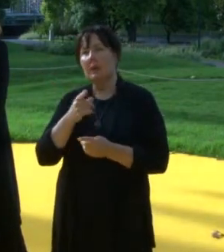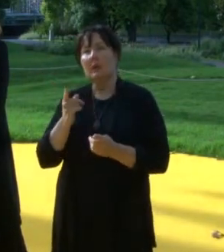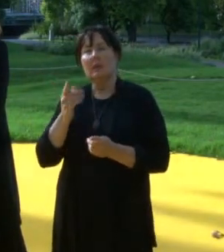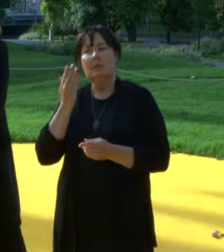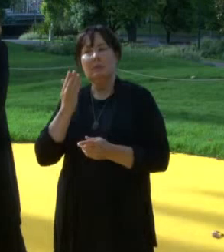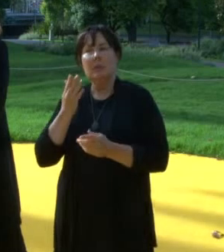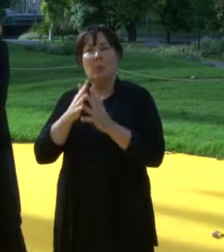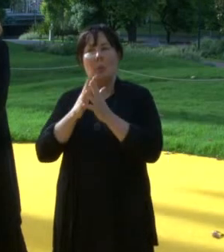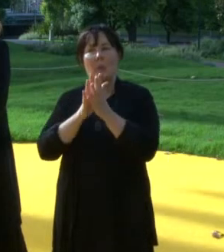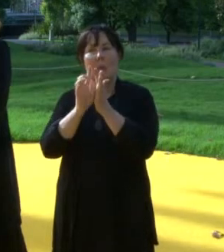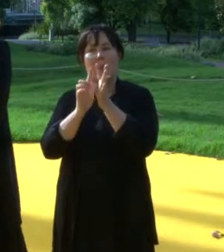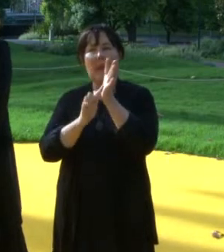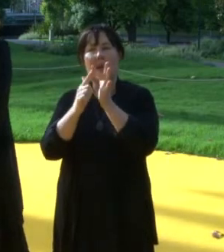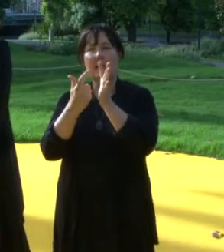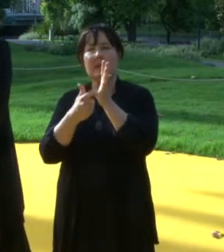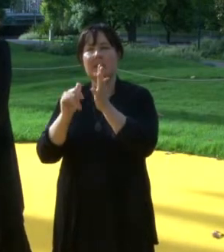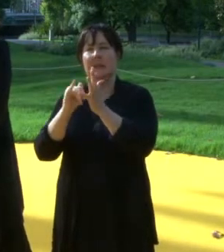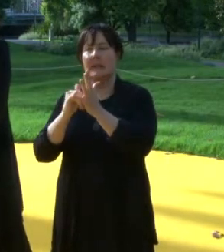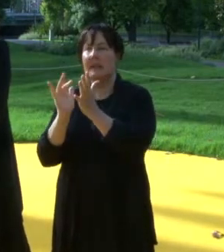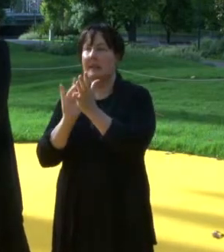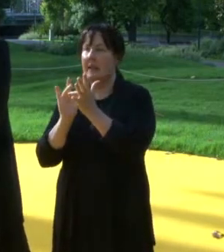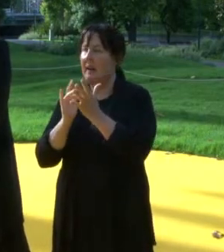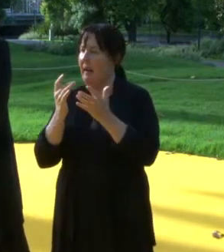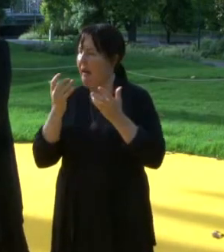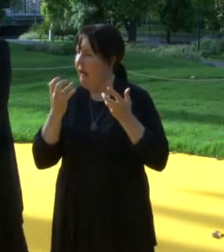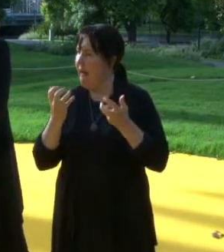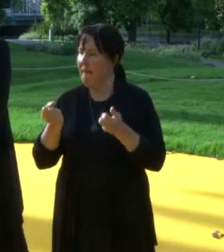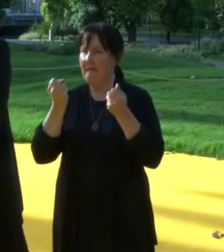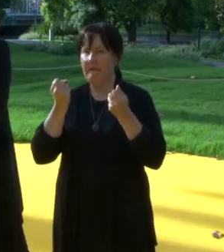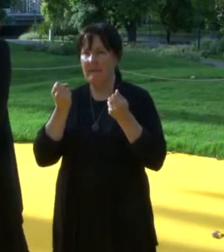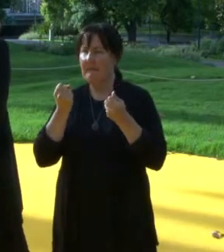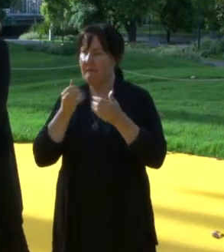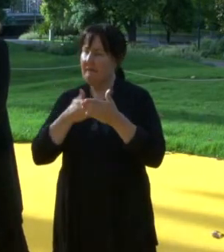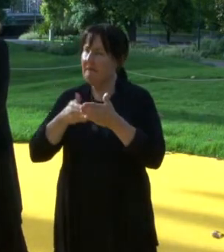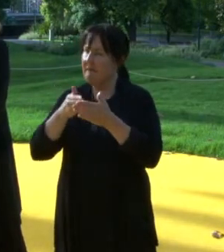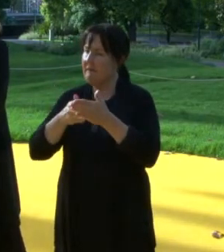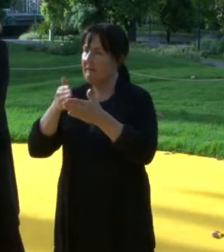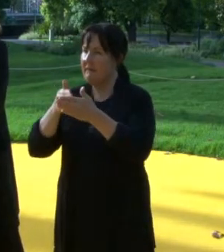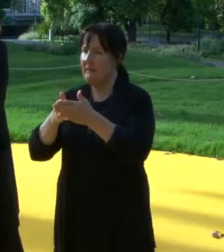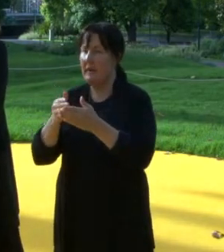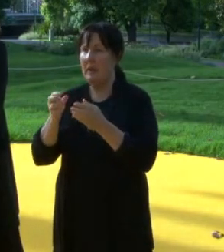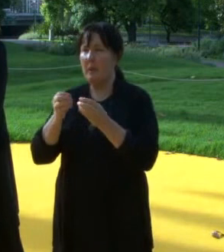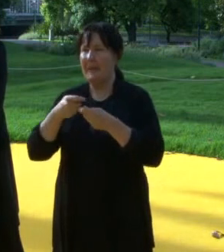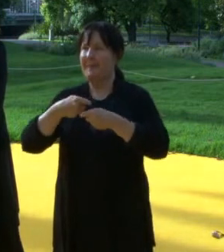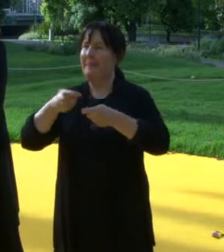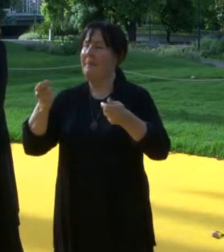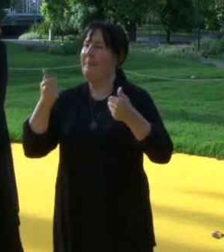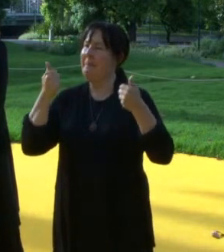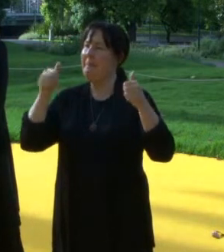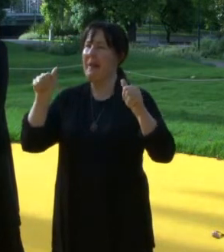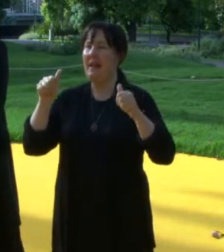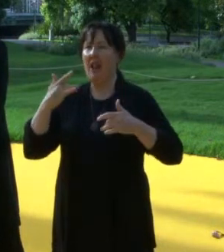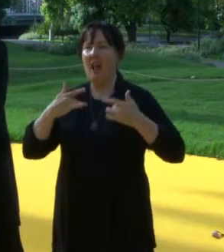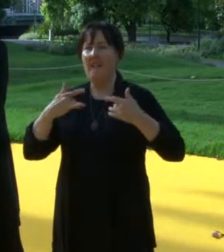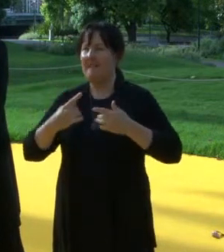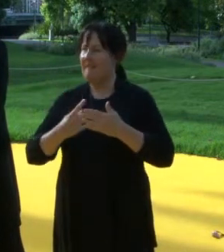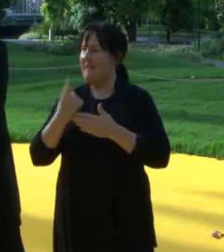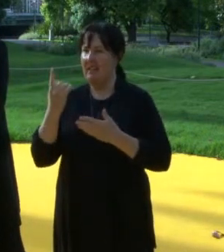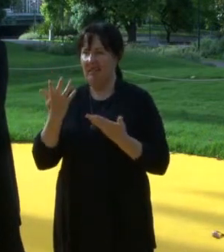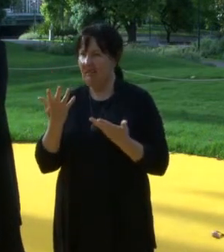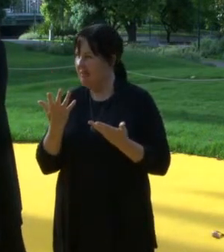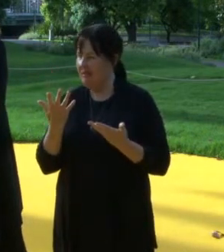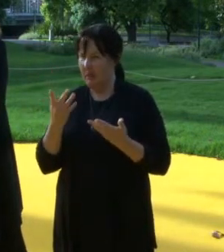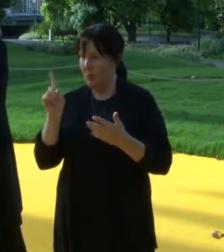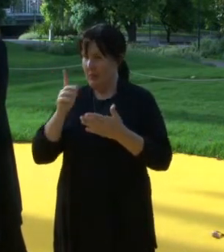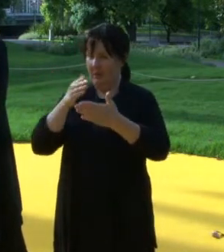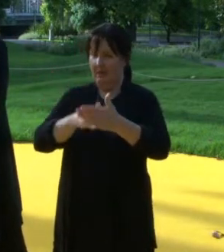few obstacles in delivering our much-loved live events. There's been earthquakes, there were